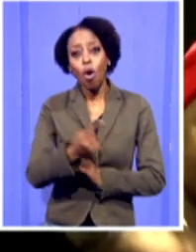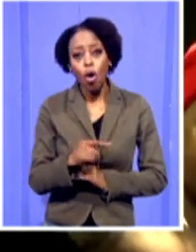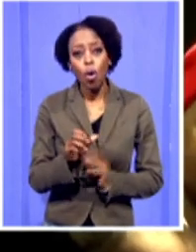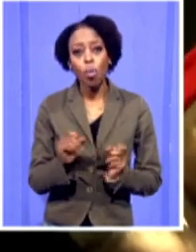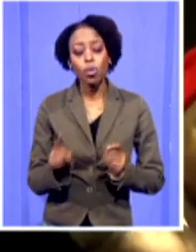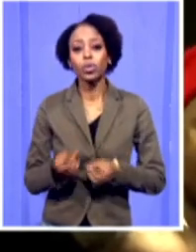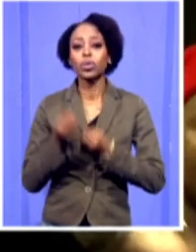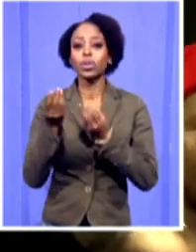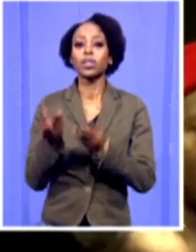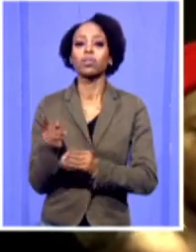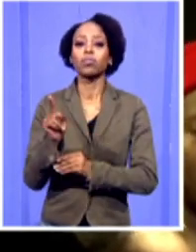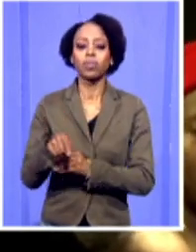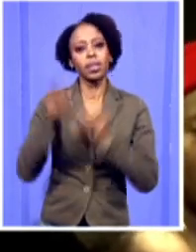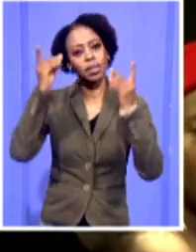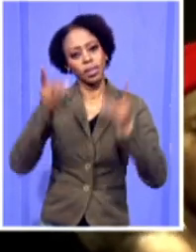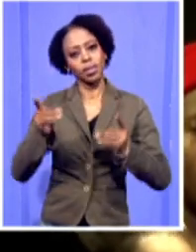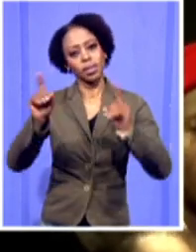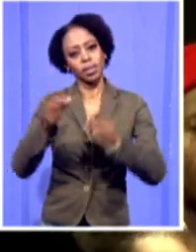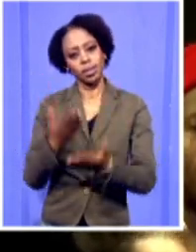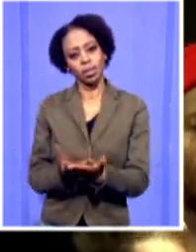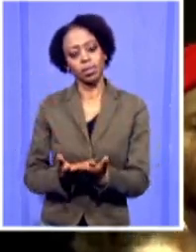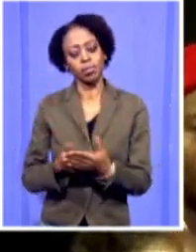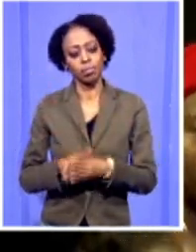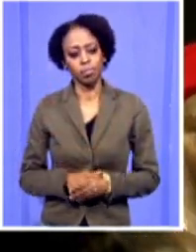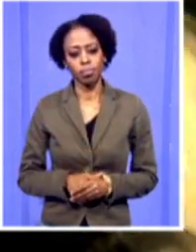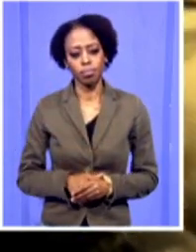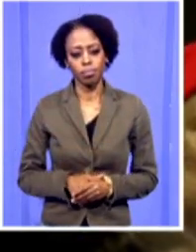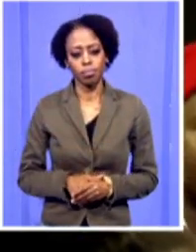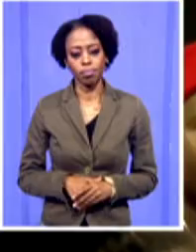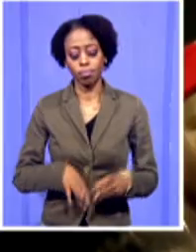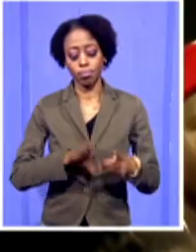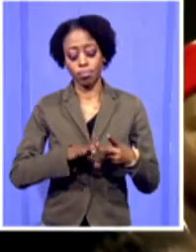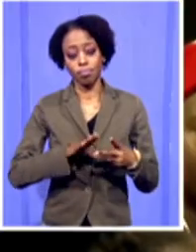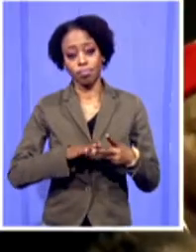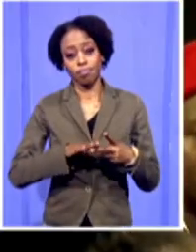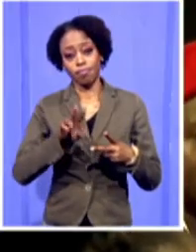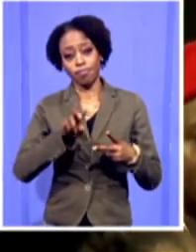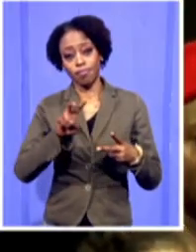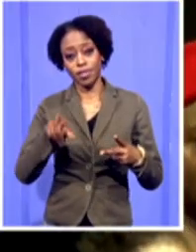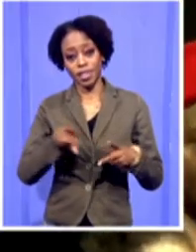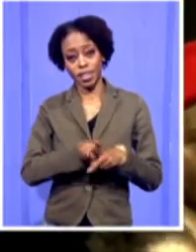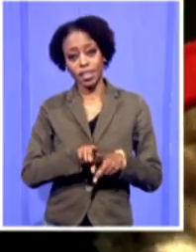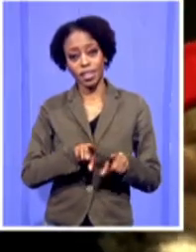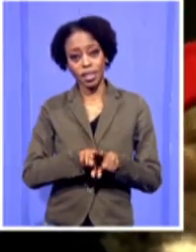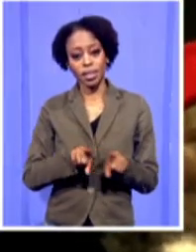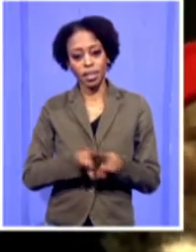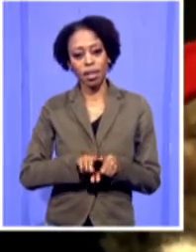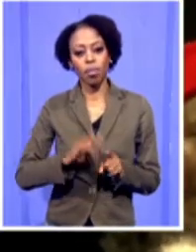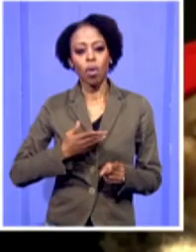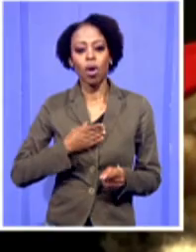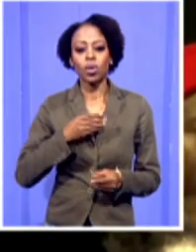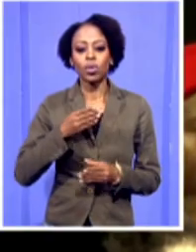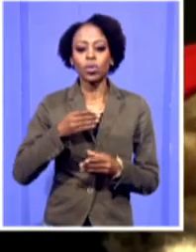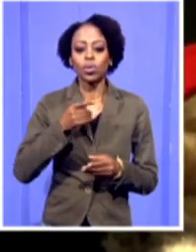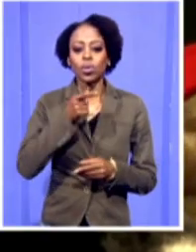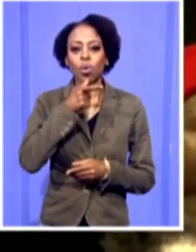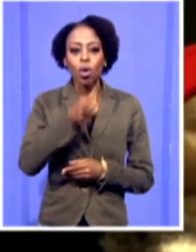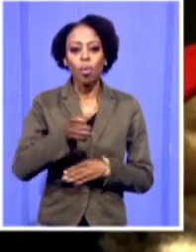space to take their decisions. The second issue, Chair, that we also want to emphasize on,